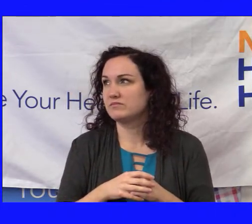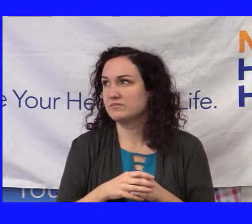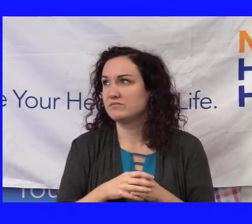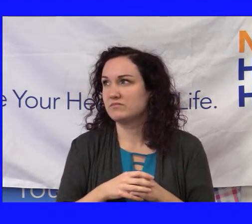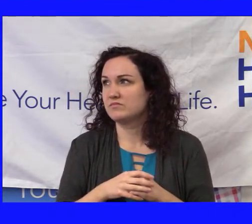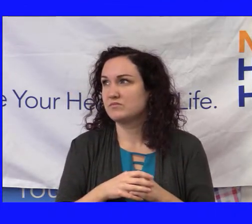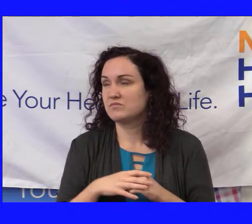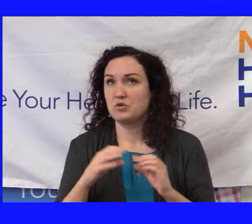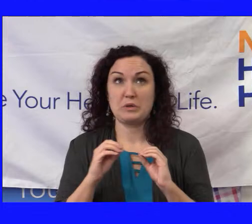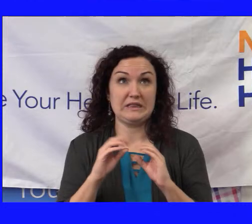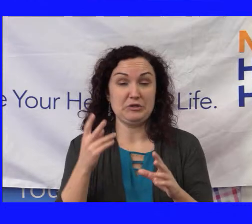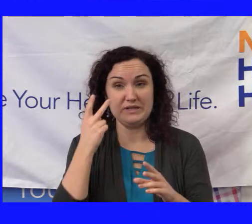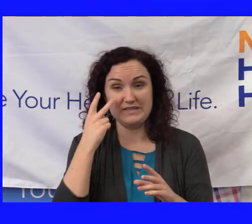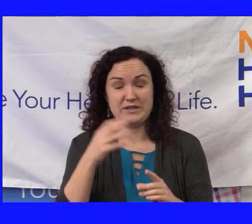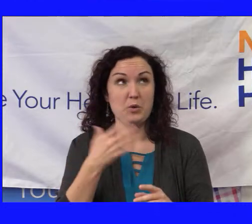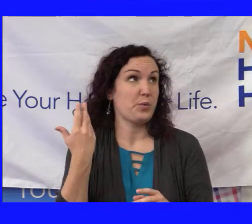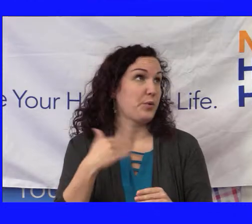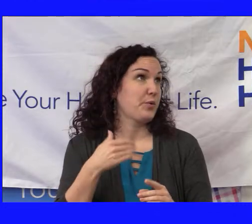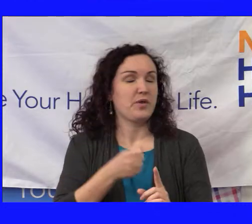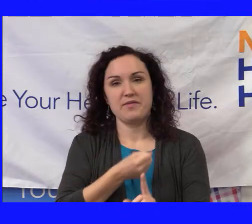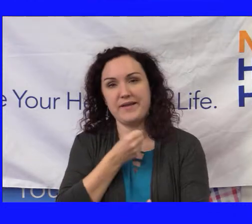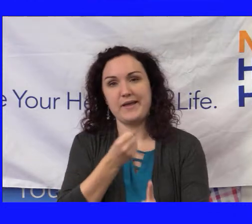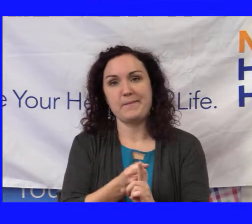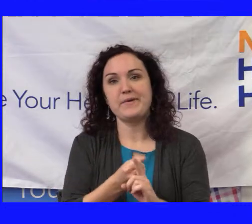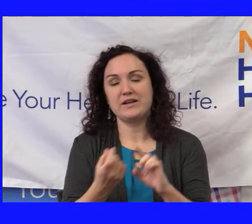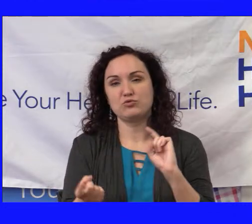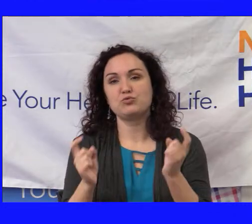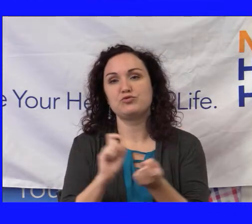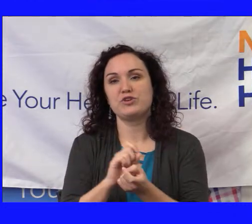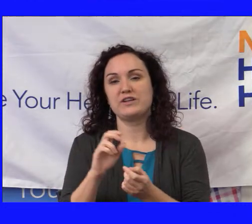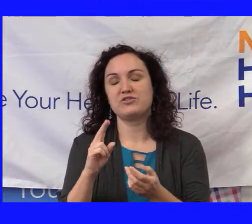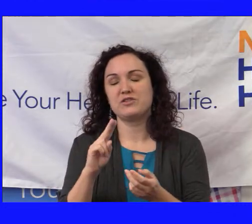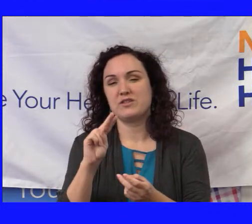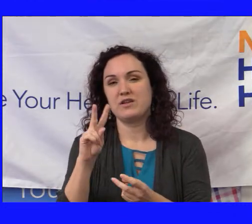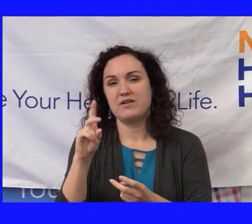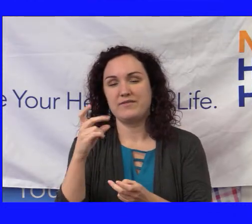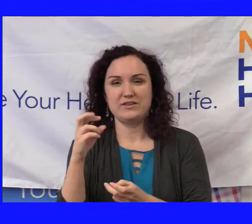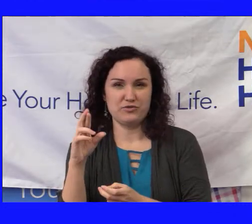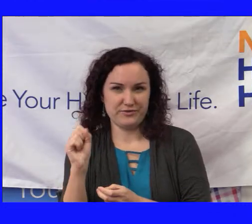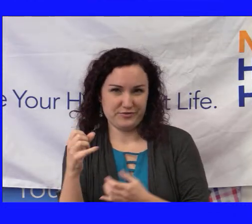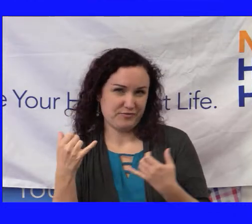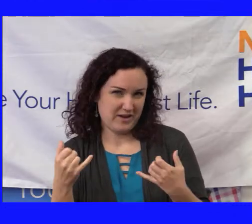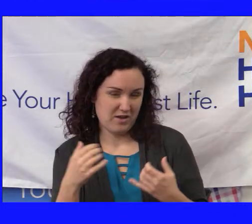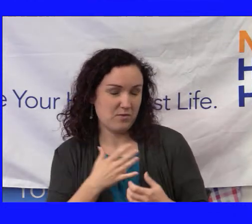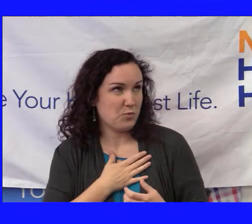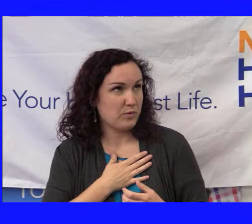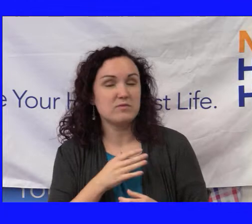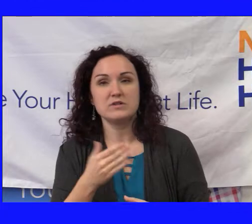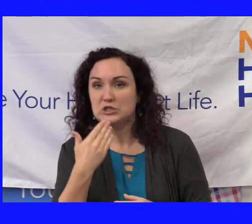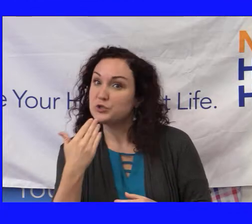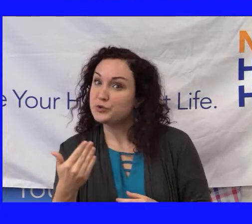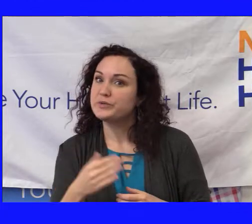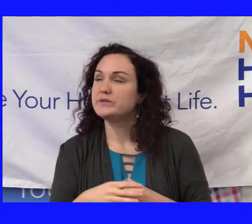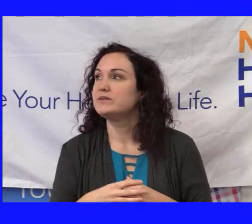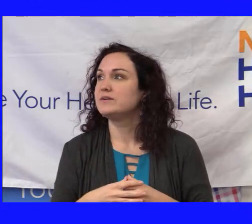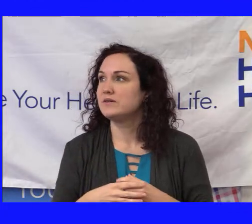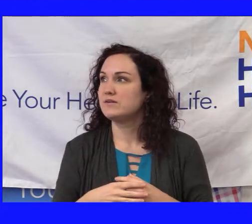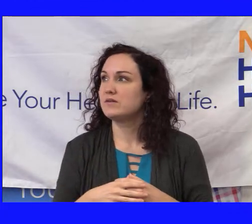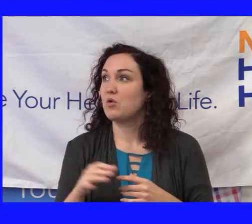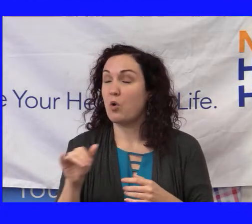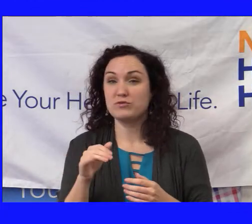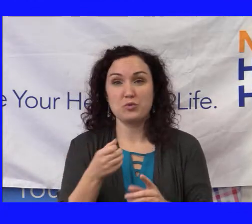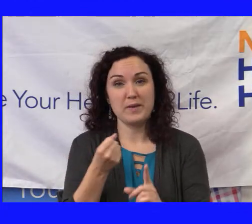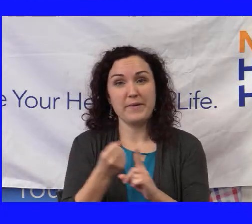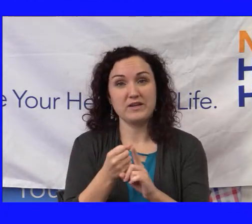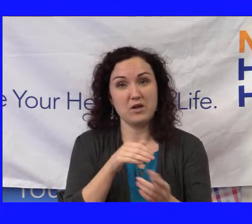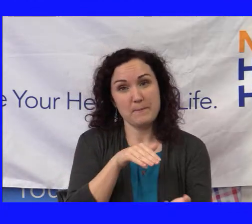that it will have to change vendors at this time, and the effect that it will have in the practitioners as well